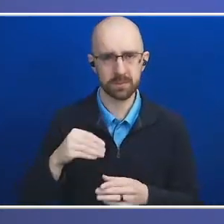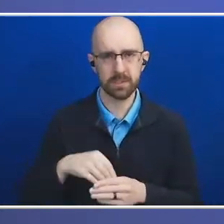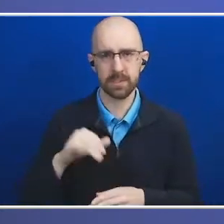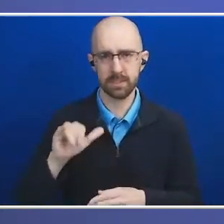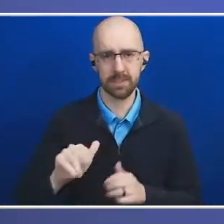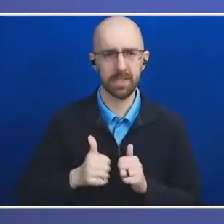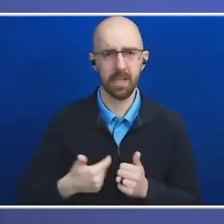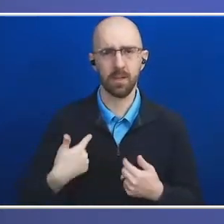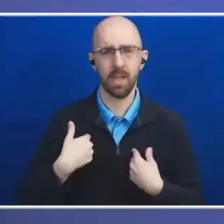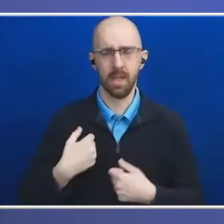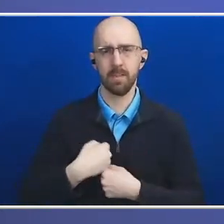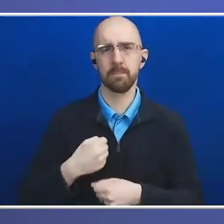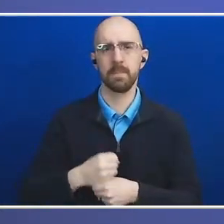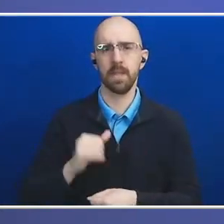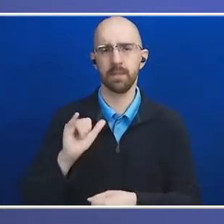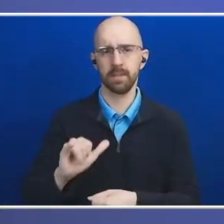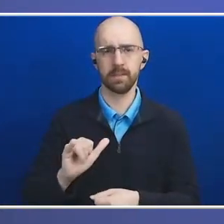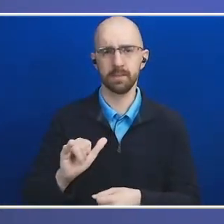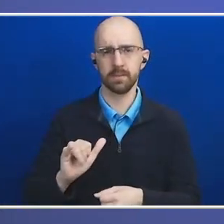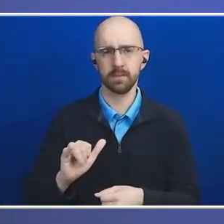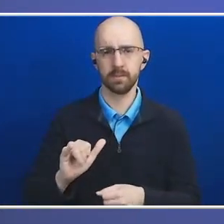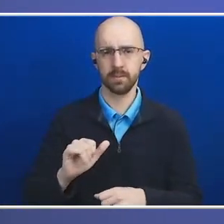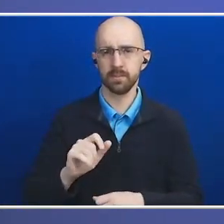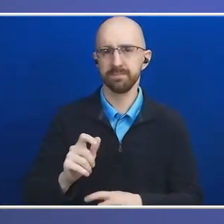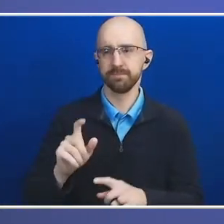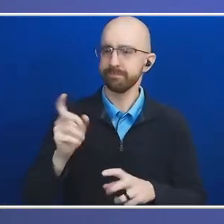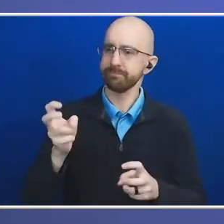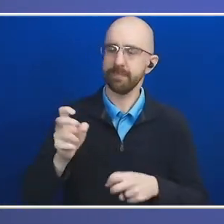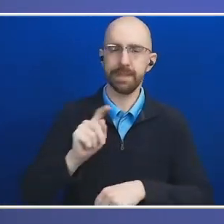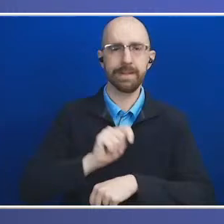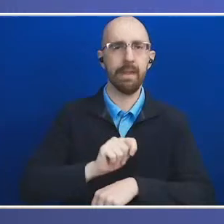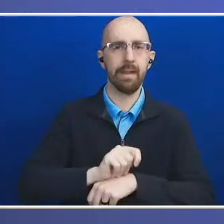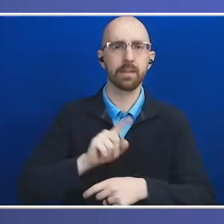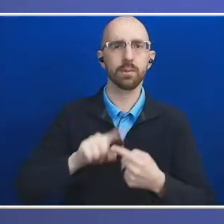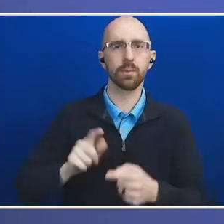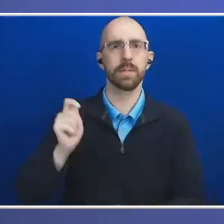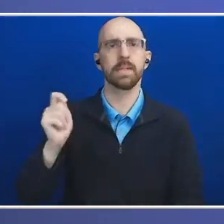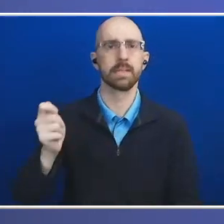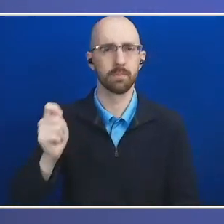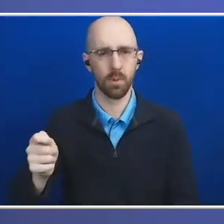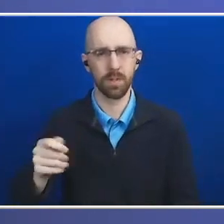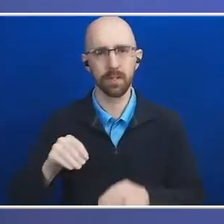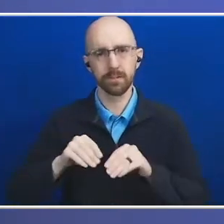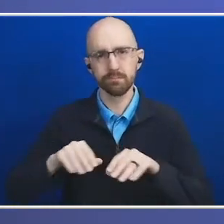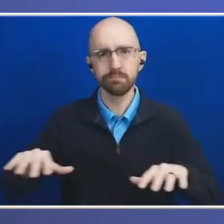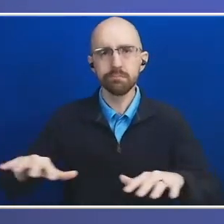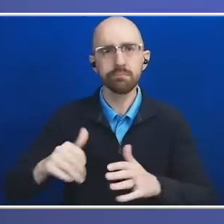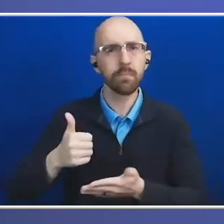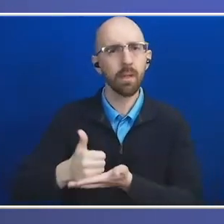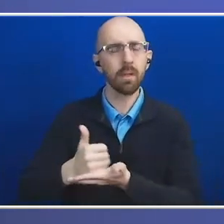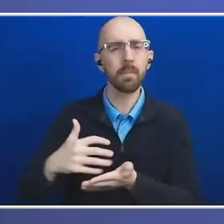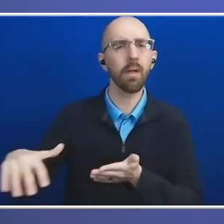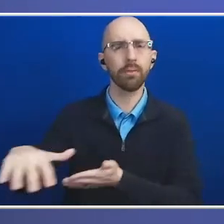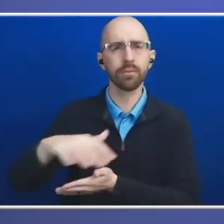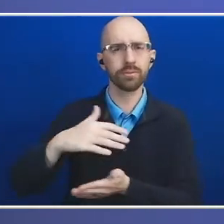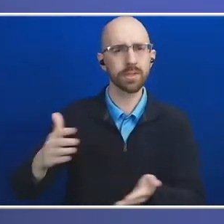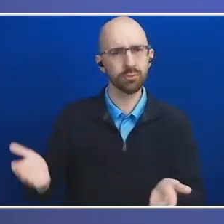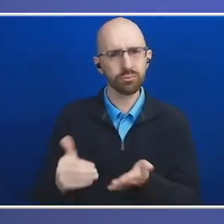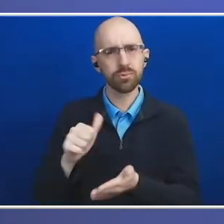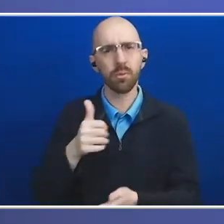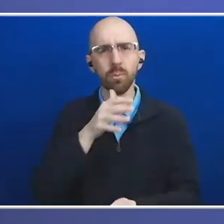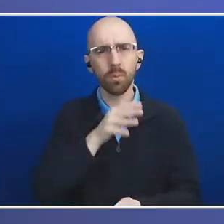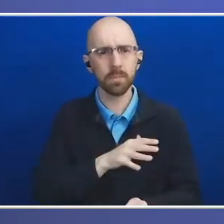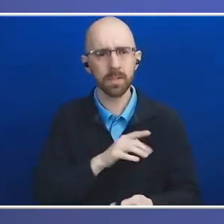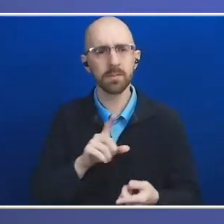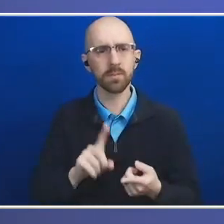this test into a testimony to help others, and just to encourage other women to be